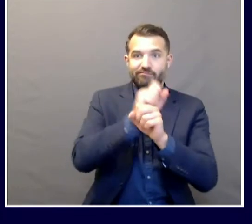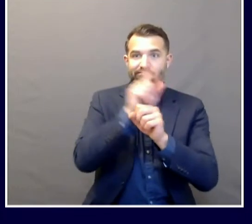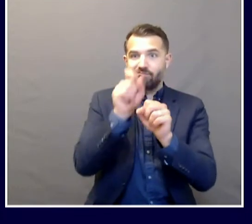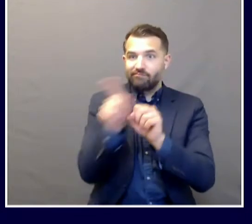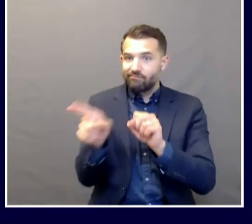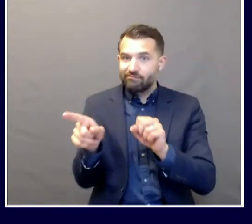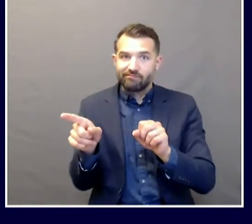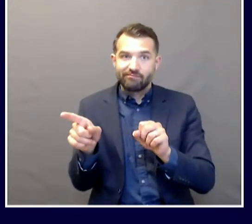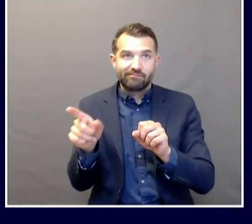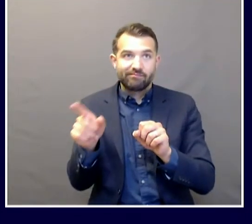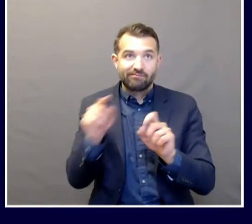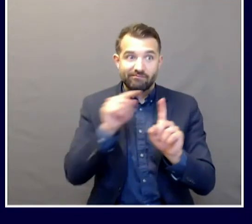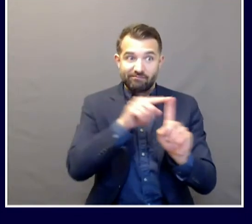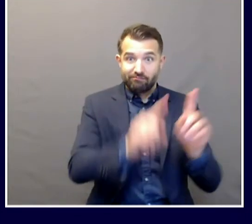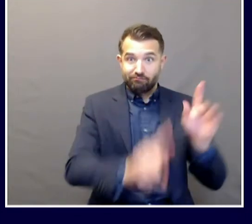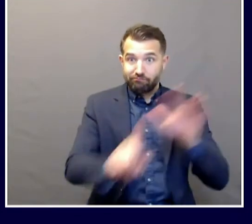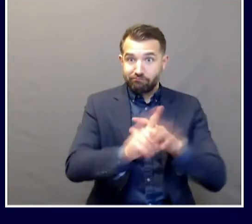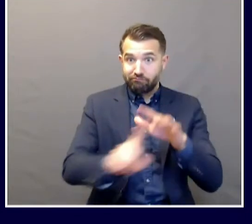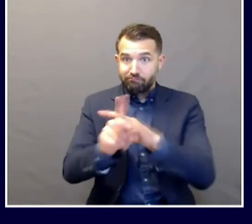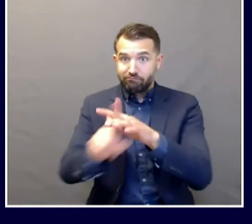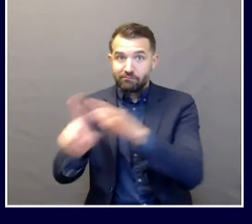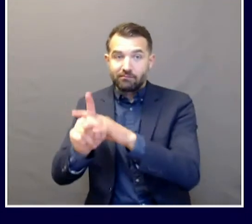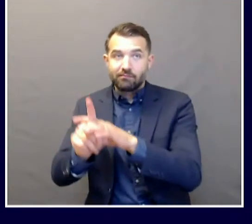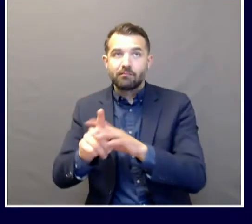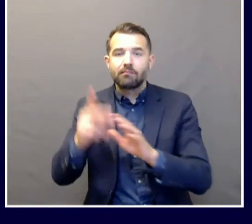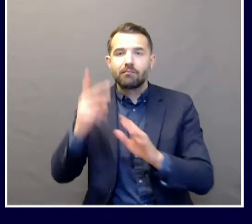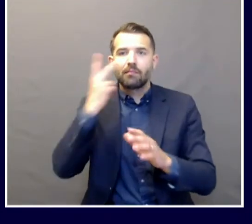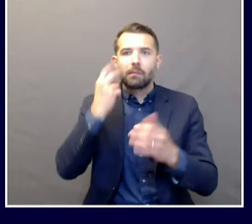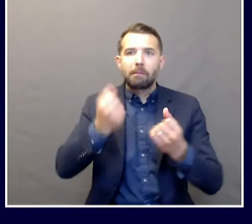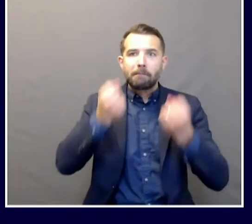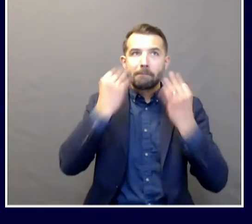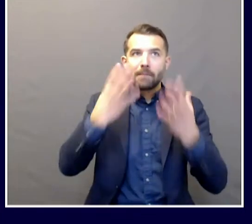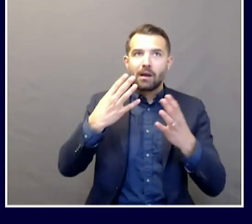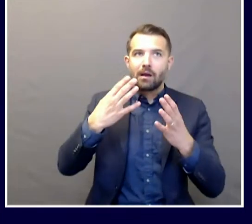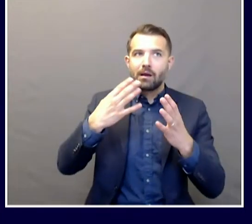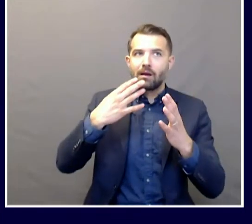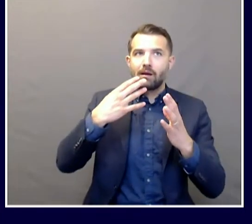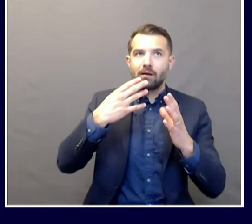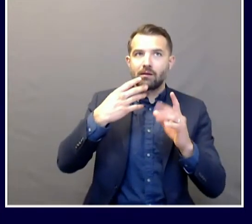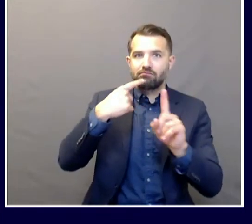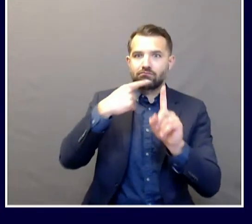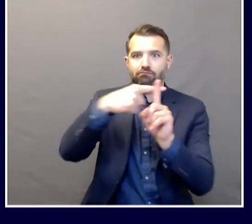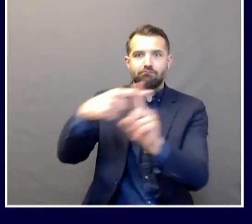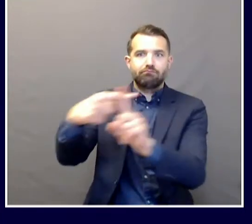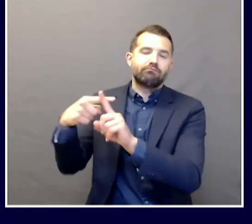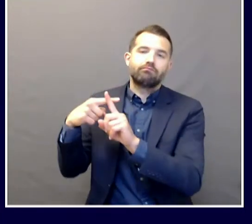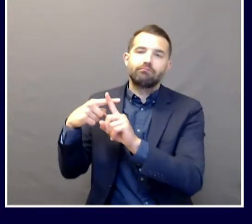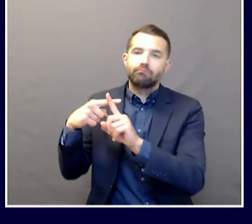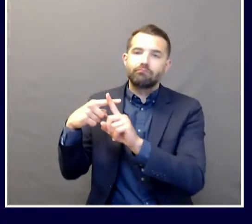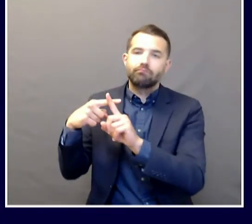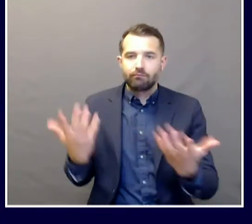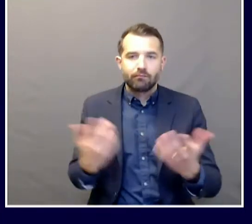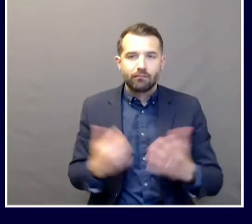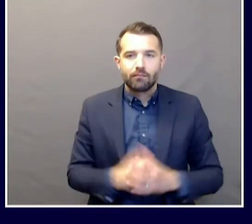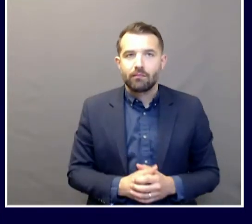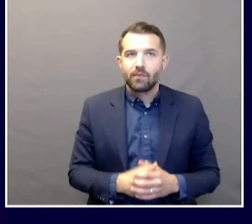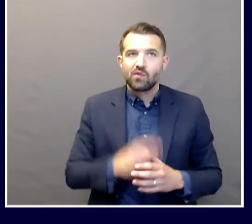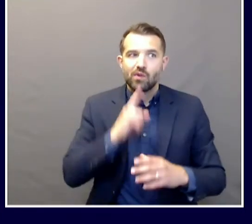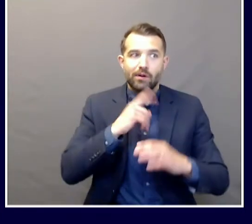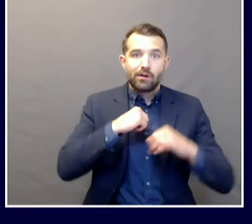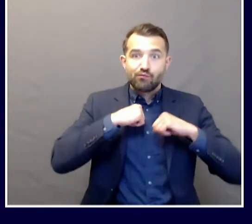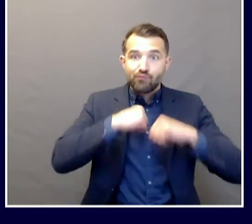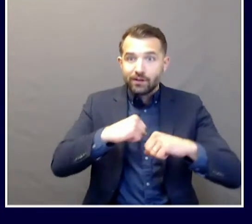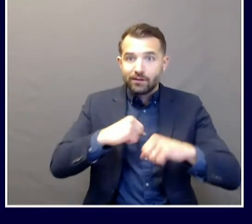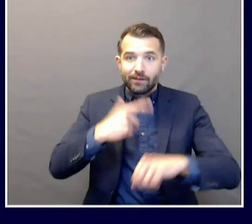one hand, we see those positive signs from immunity, behavior, perhaps seasonal changes. Those are helping